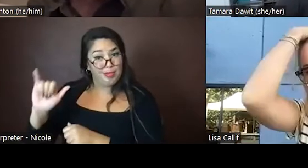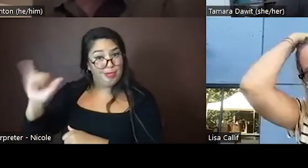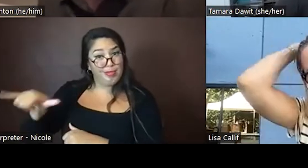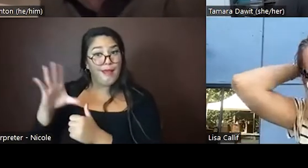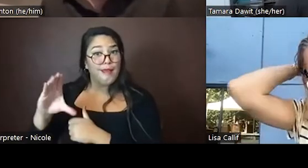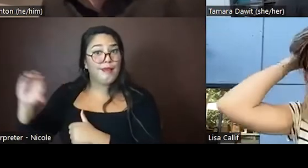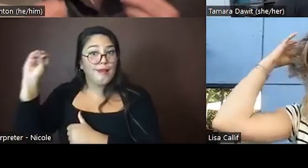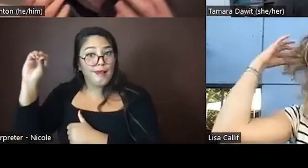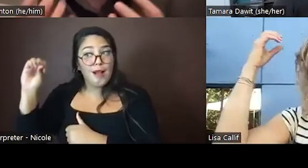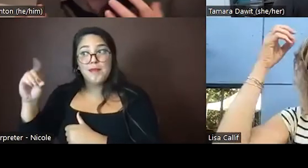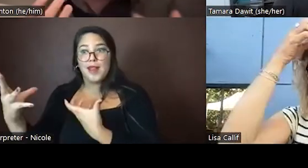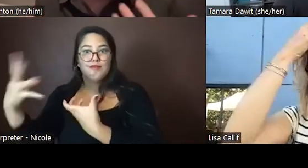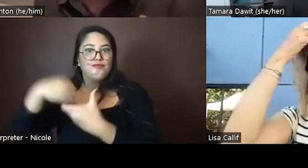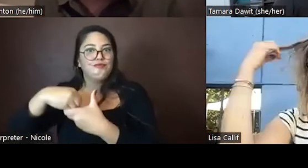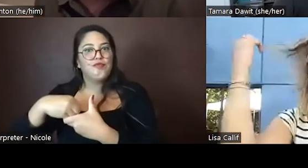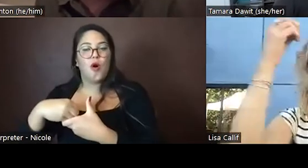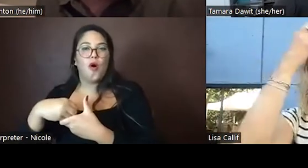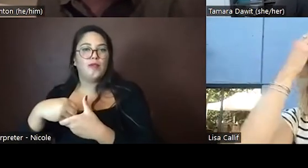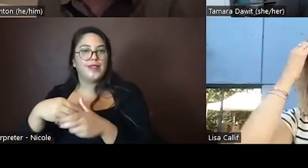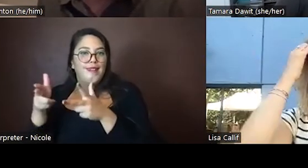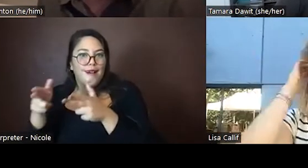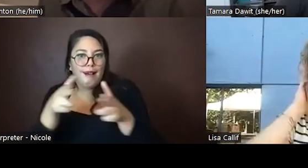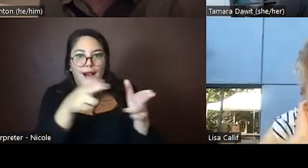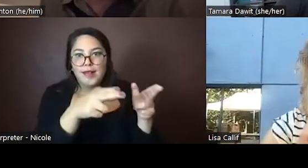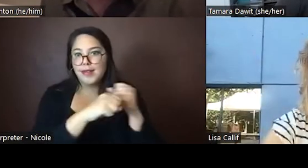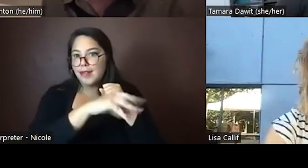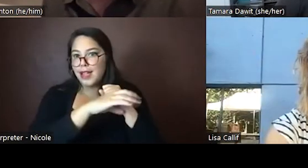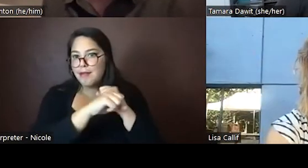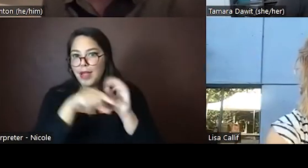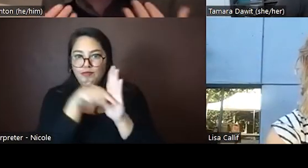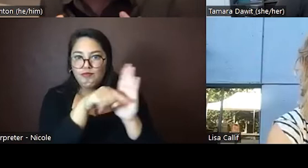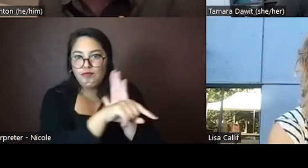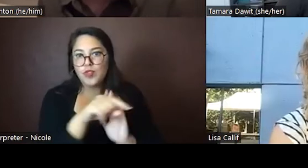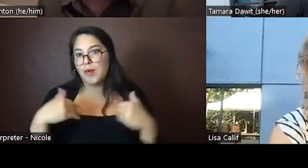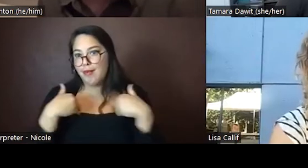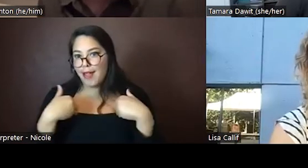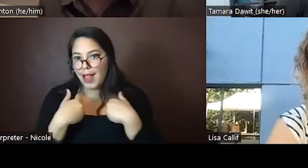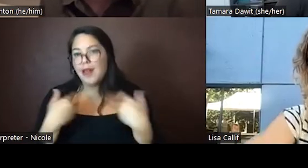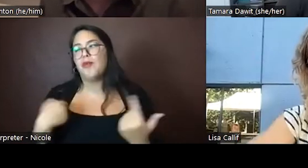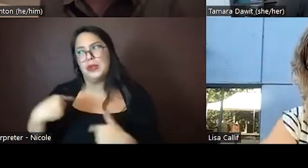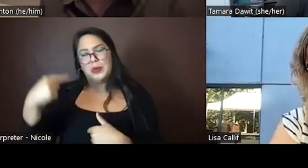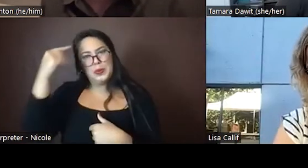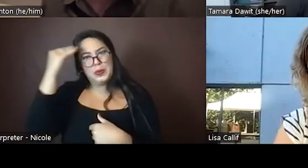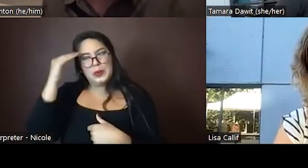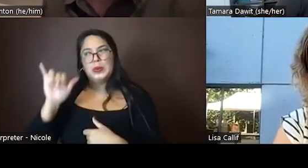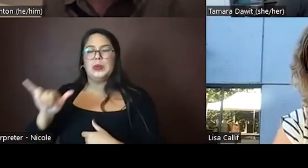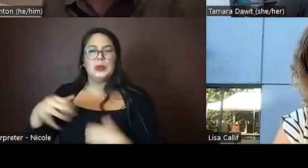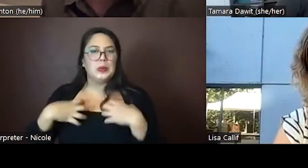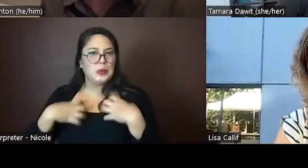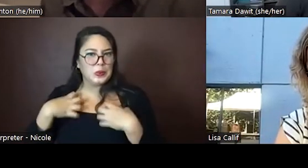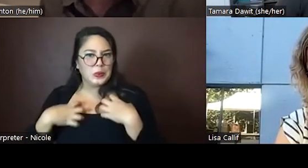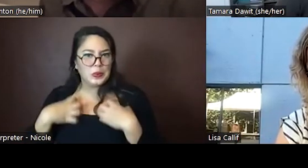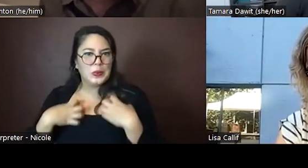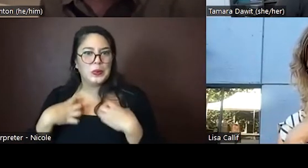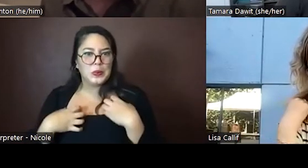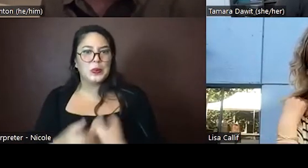aggressive. And so this was a values misalignment with us in the ways in which our organization, Cinema Politica, supports Inuit